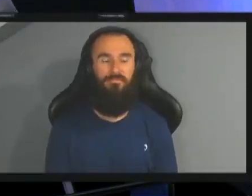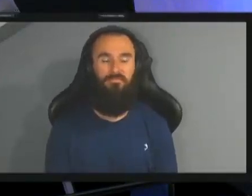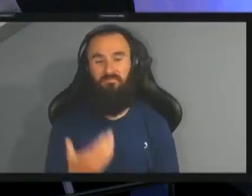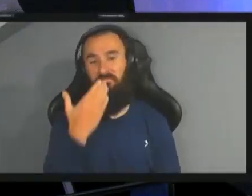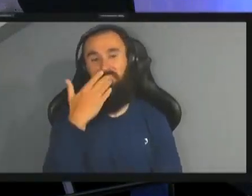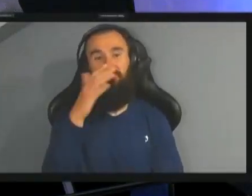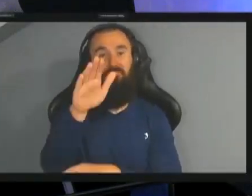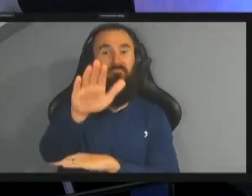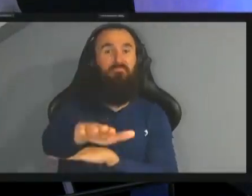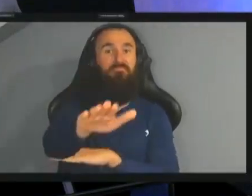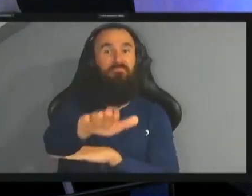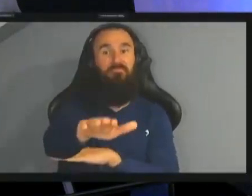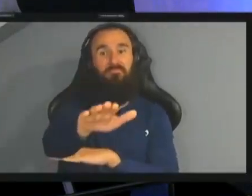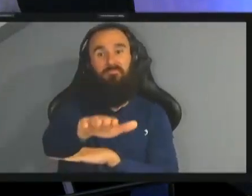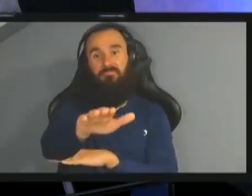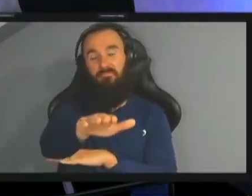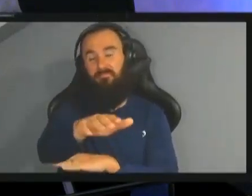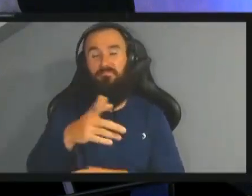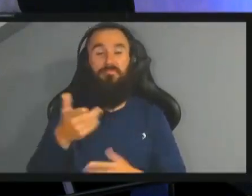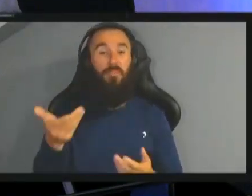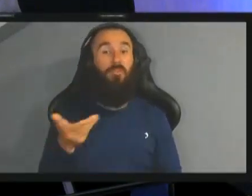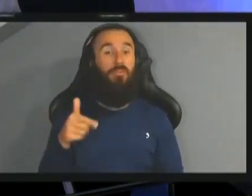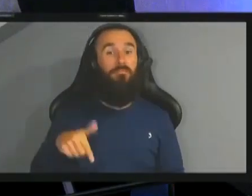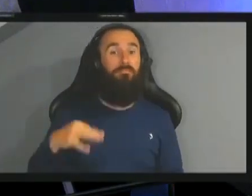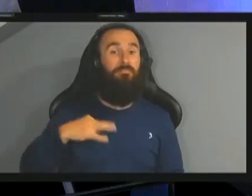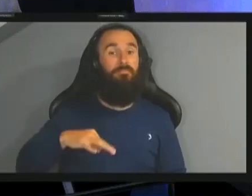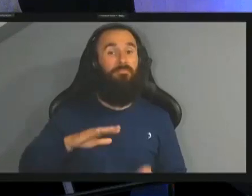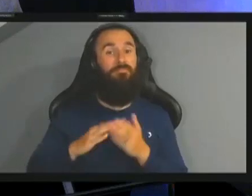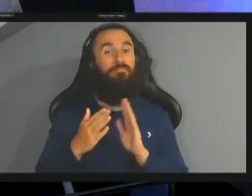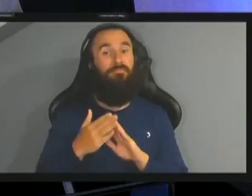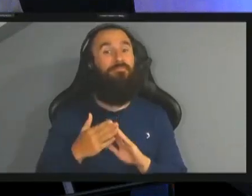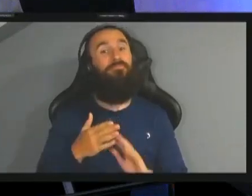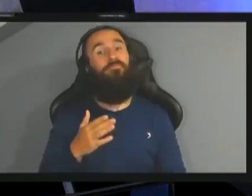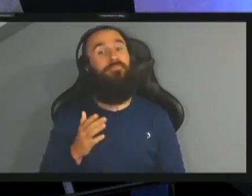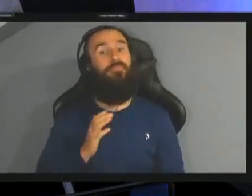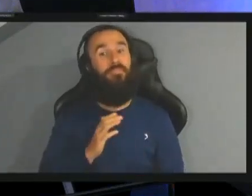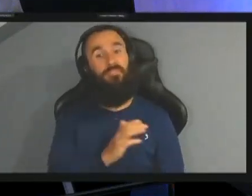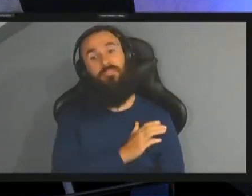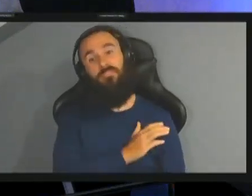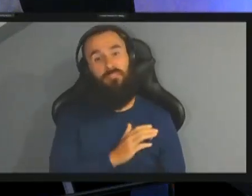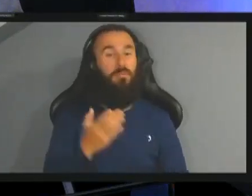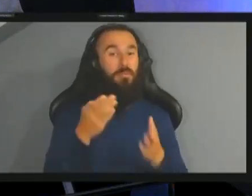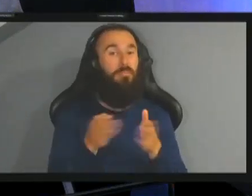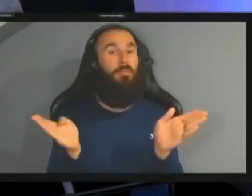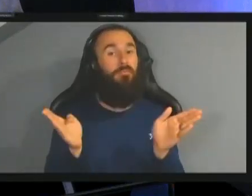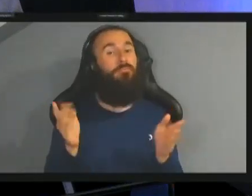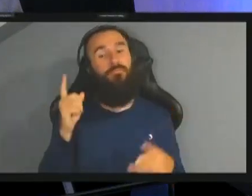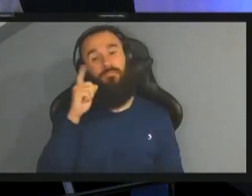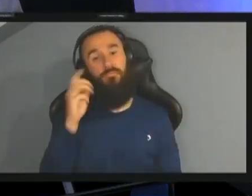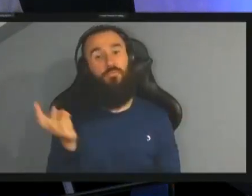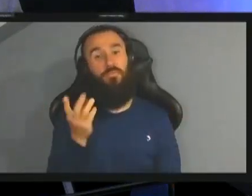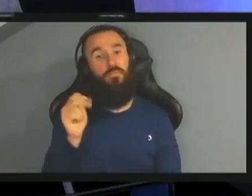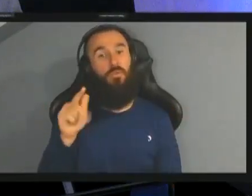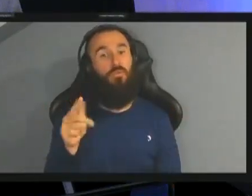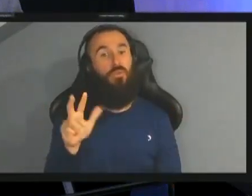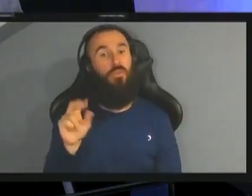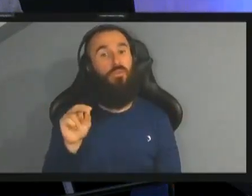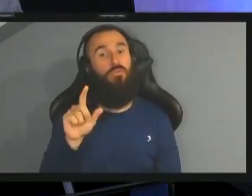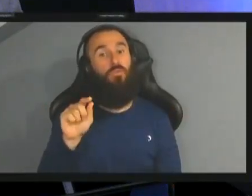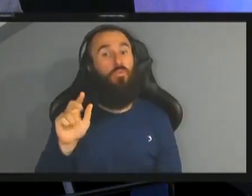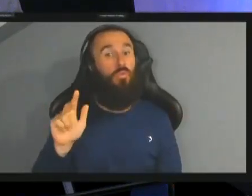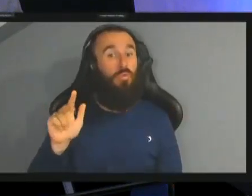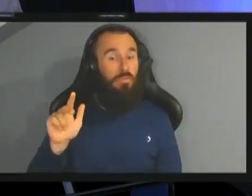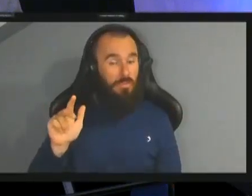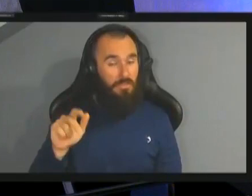Good afternoon and welcome to Pittsburgh City Council's Cablecast public hearing for Wednesday, August 30th,